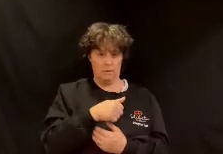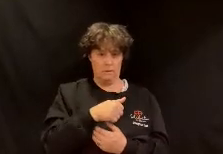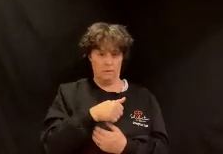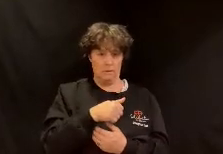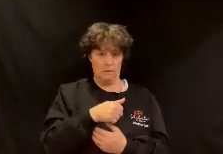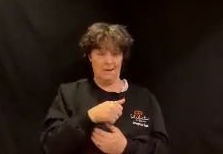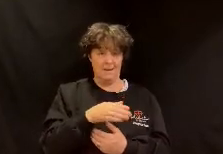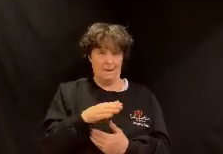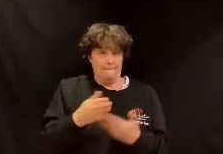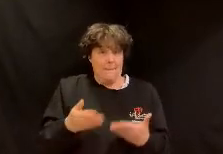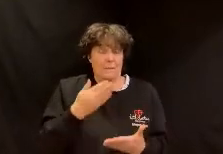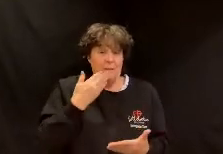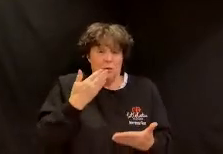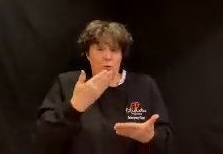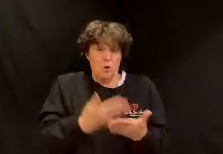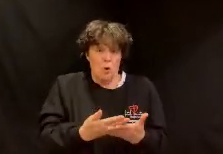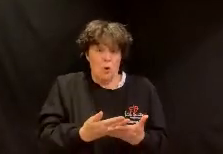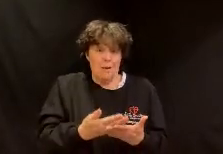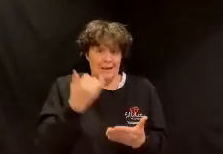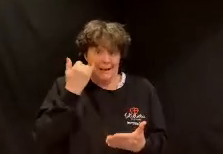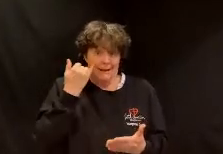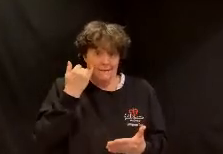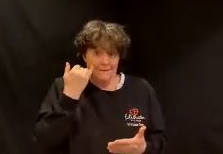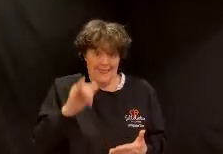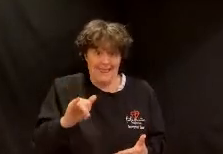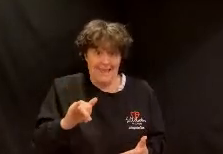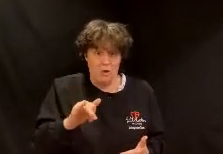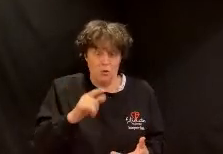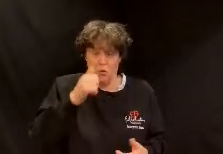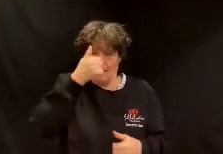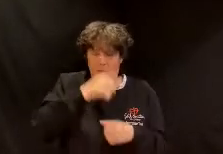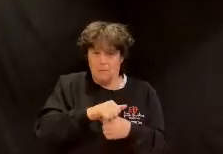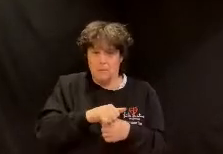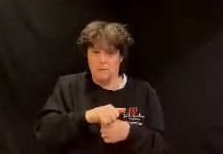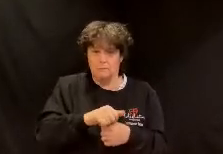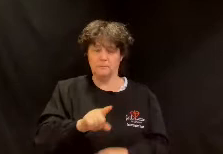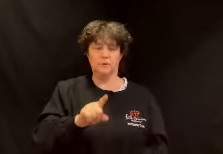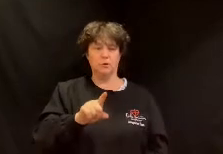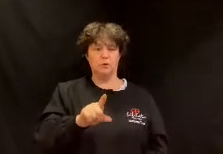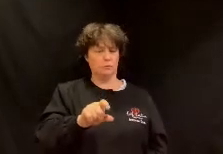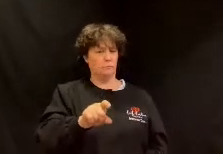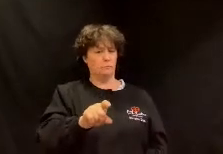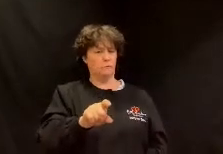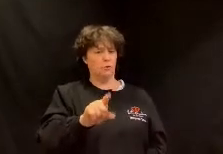good. Maybe if it was that good. But do you remember what you ate last Tuesday?